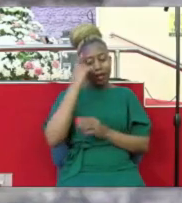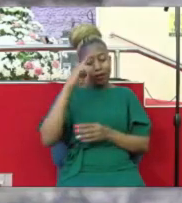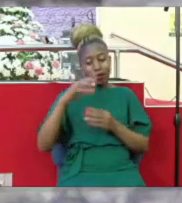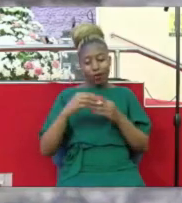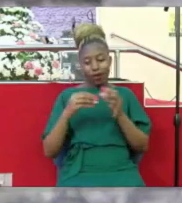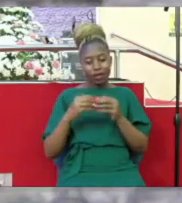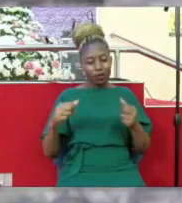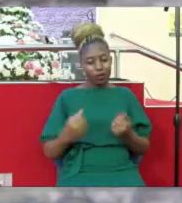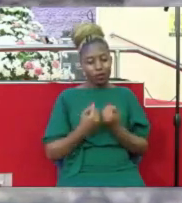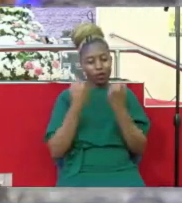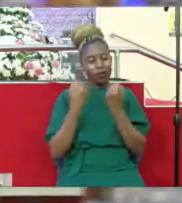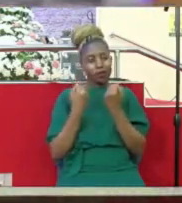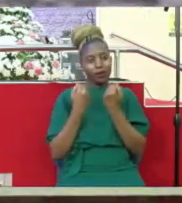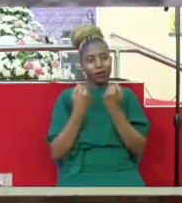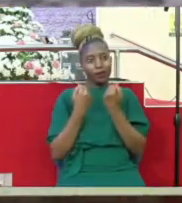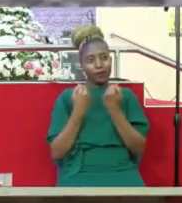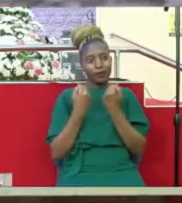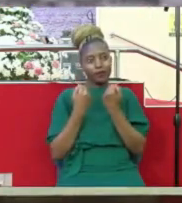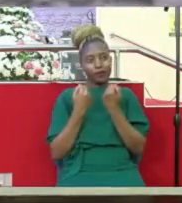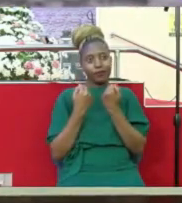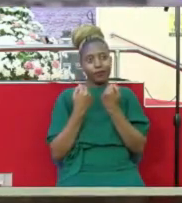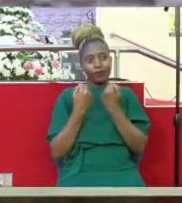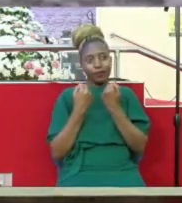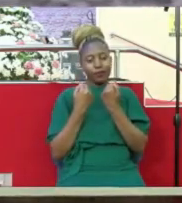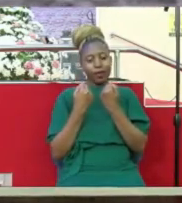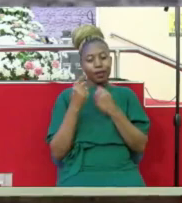place. That you came in one way,